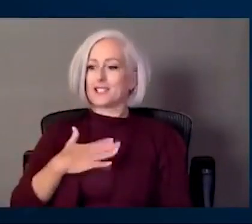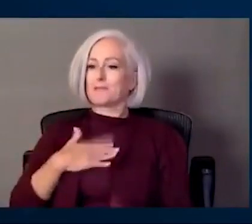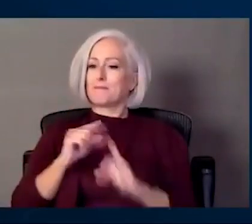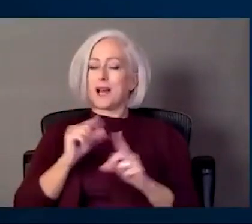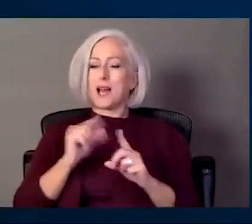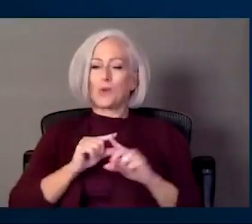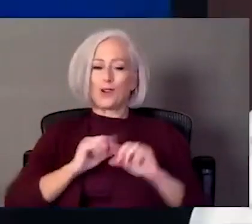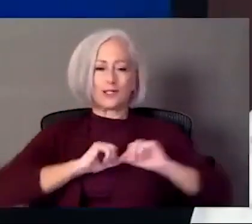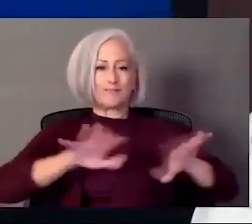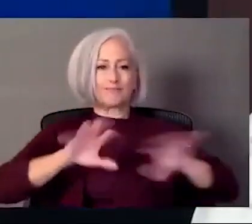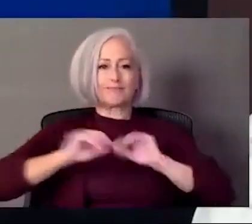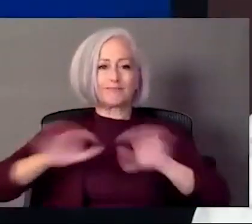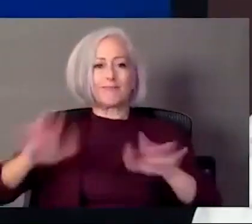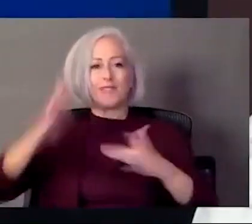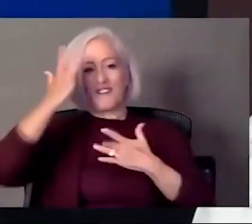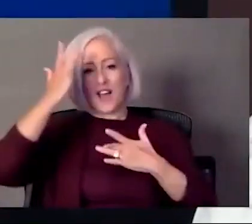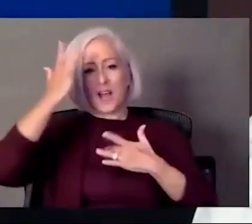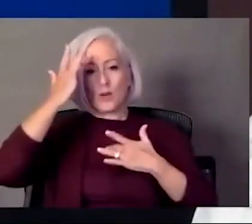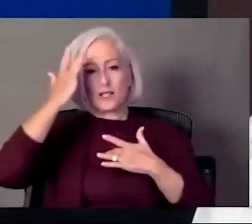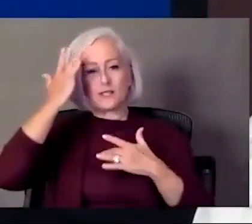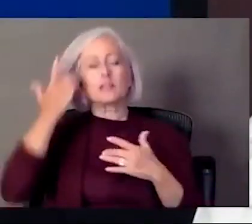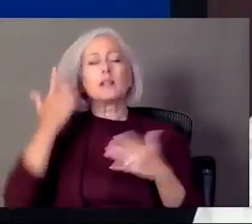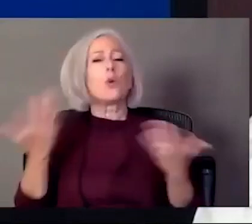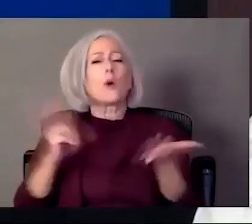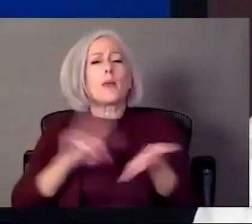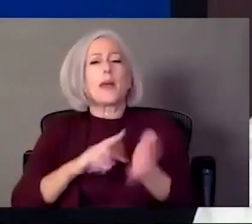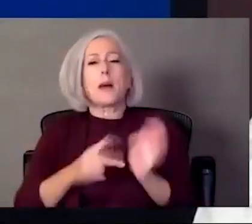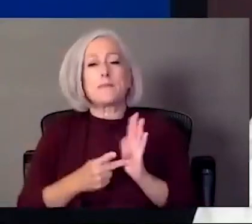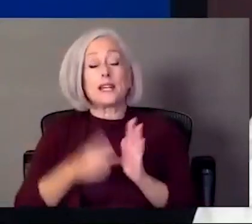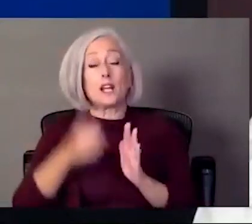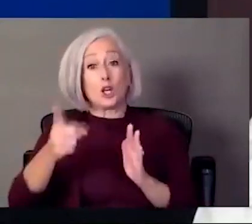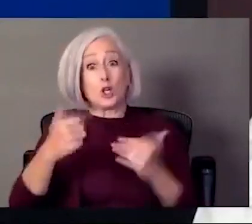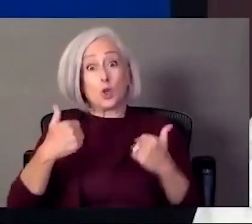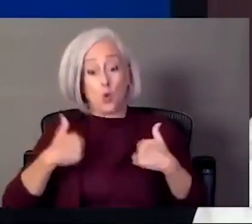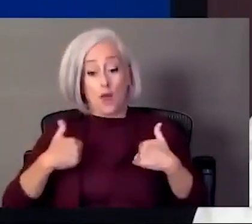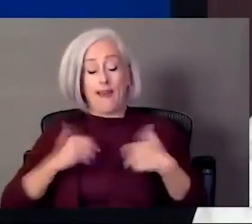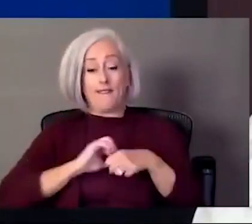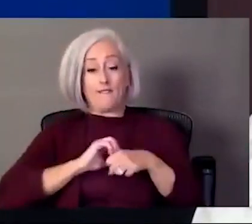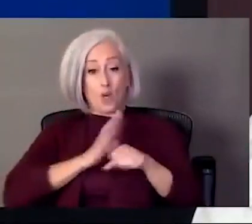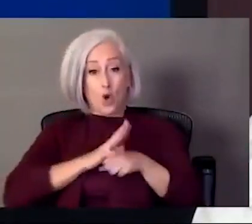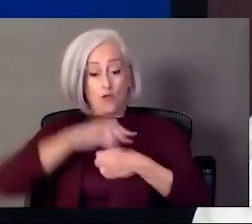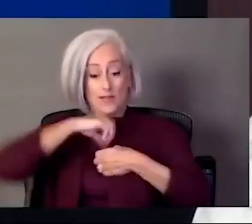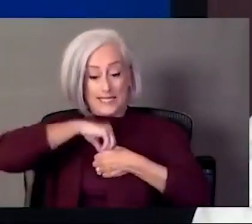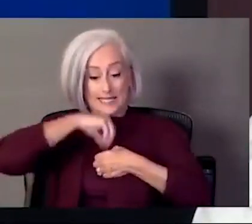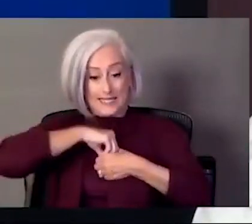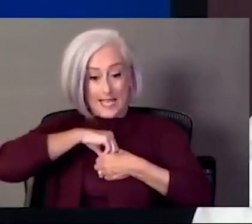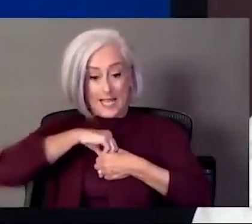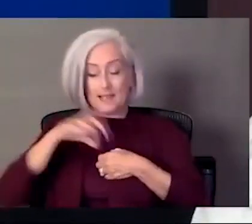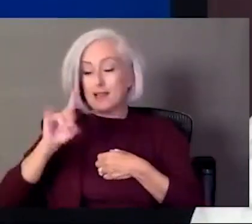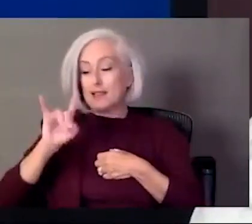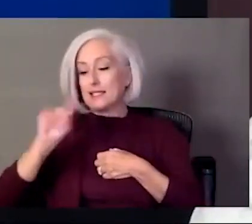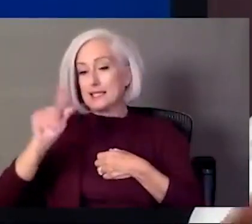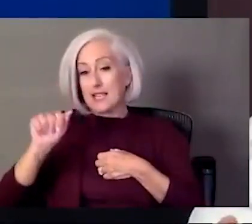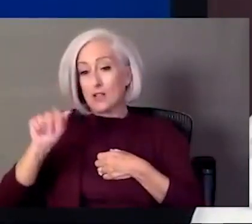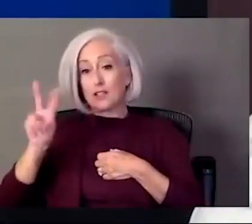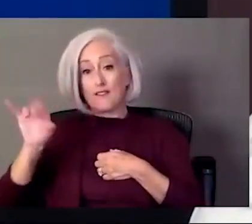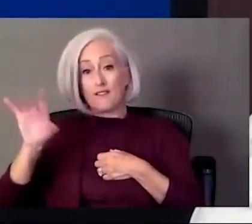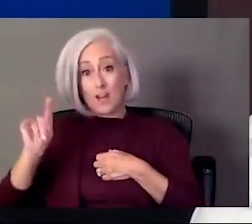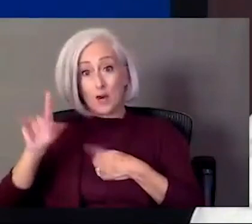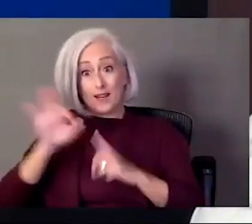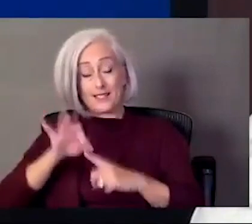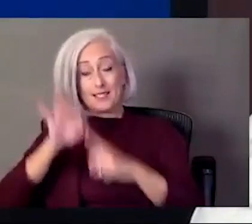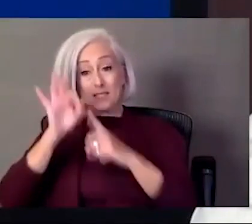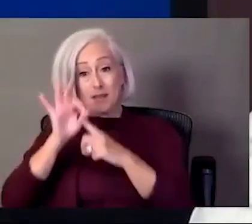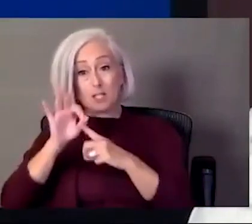so what that means is when you're infected with COVID, and especially the Delta variant, you start to shed the virus in your